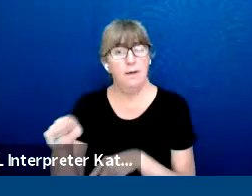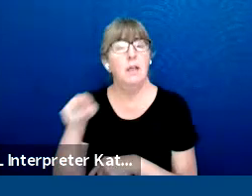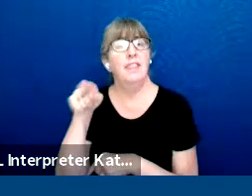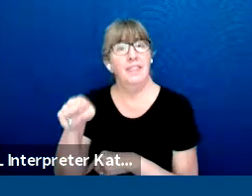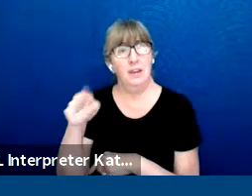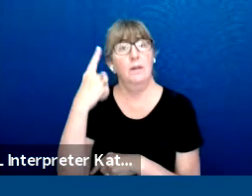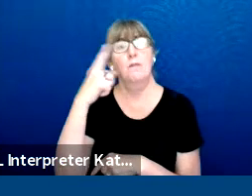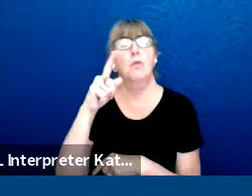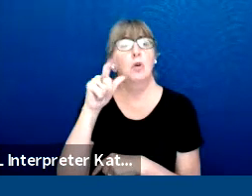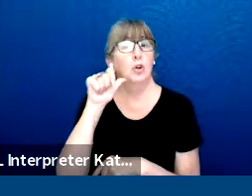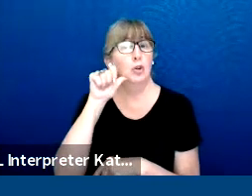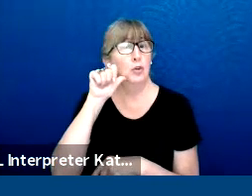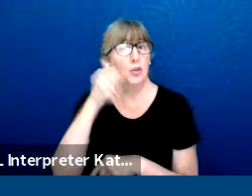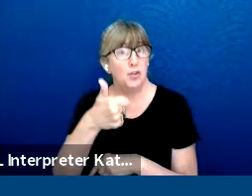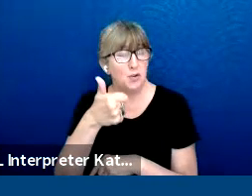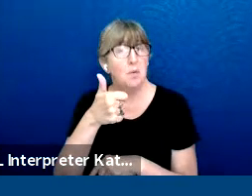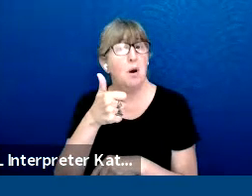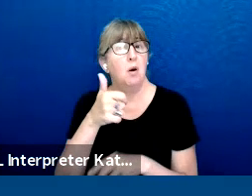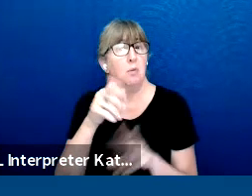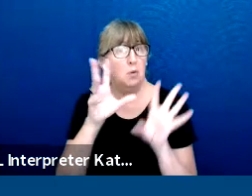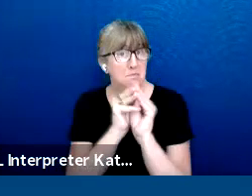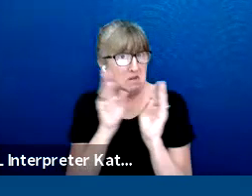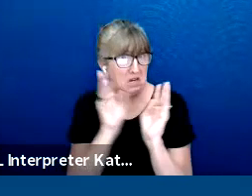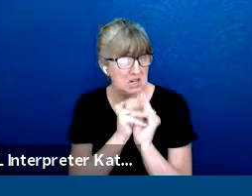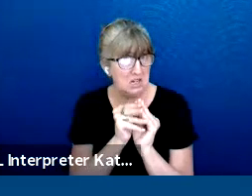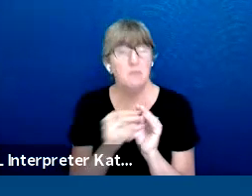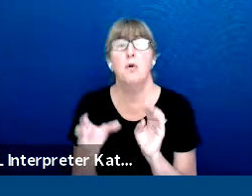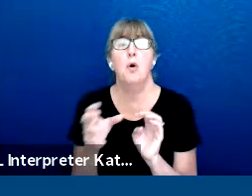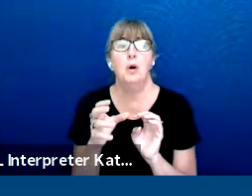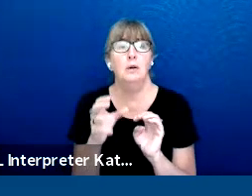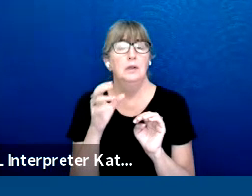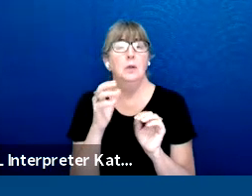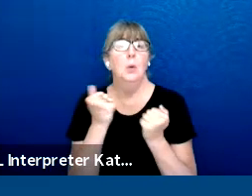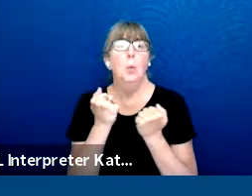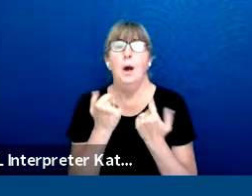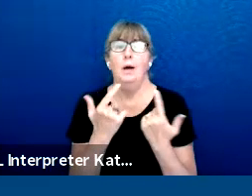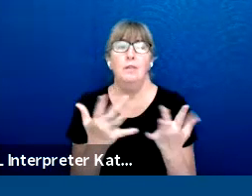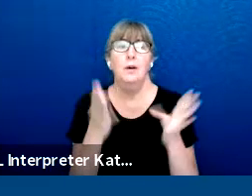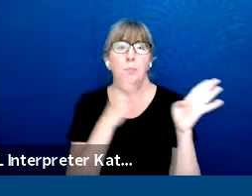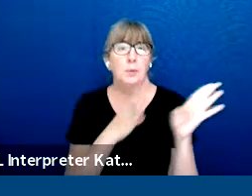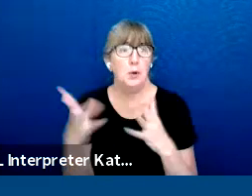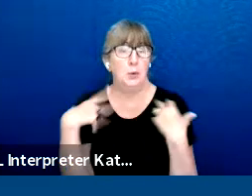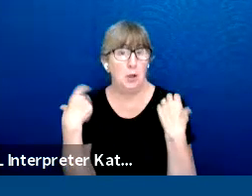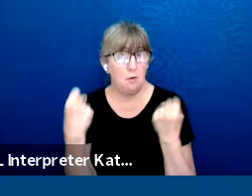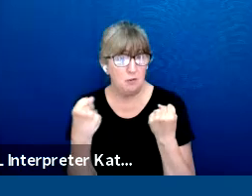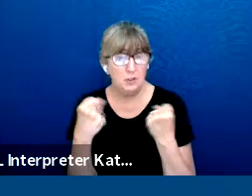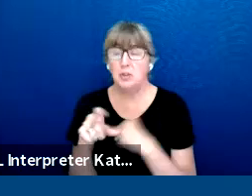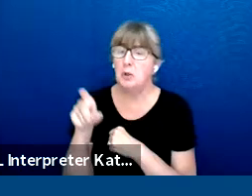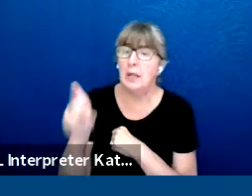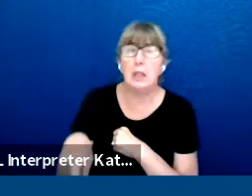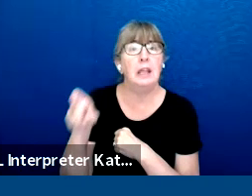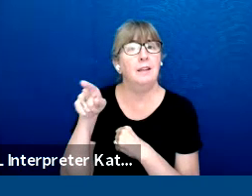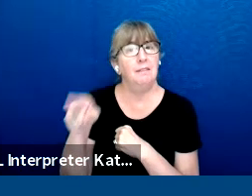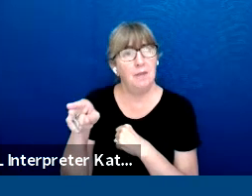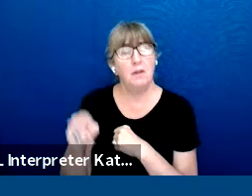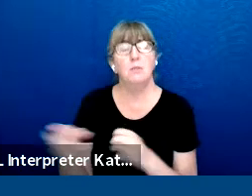tomorrow's evening webinar on wildfire preparation and recovery. It will be similar to this one in format, but